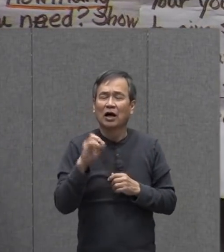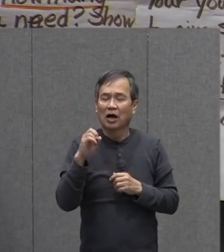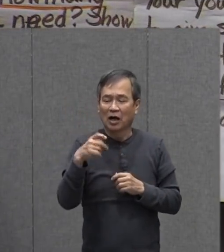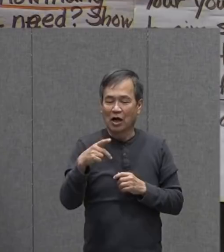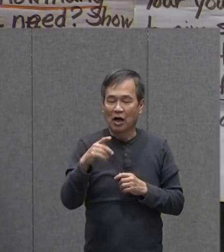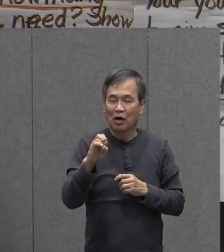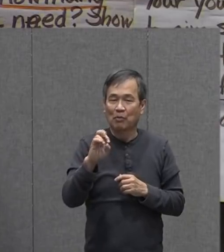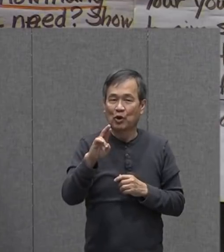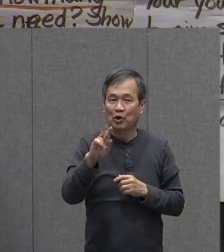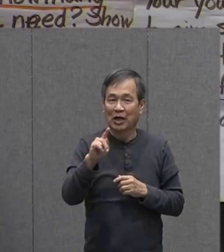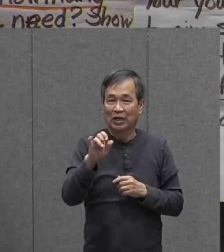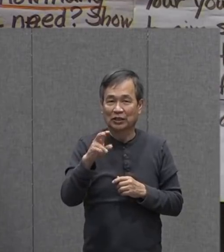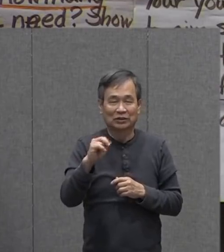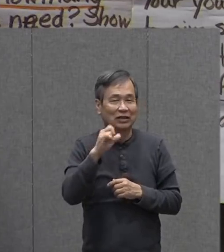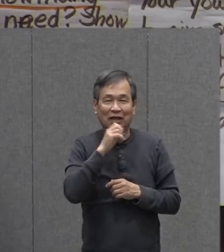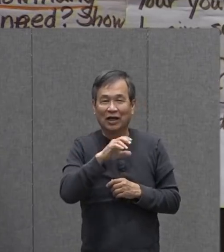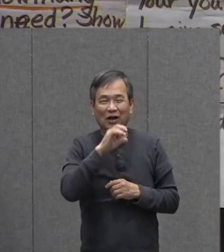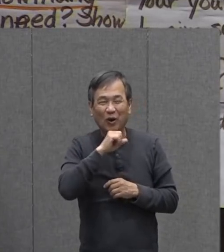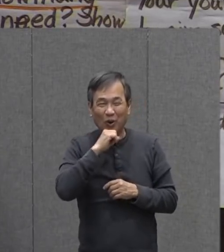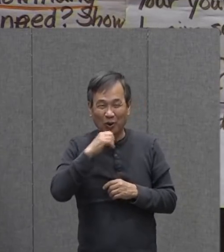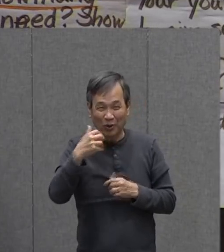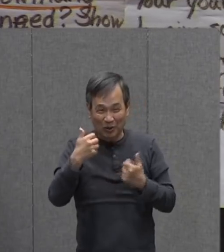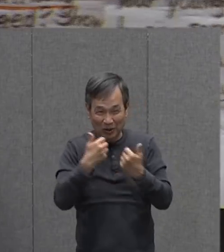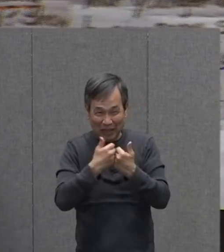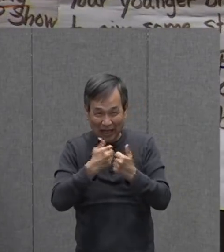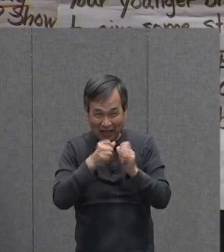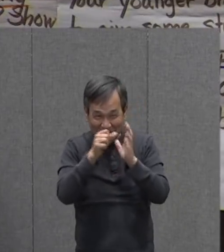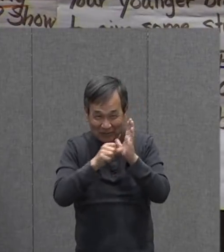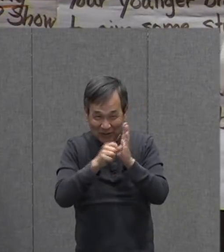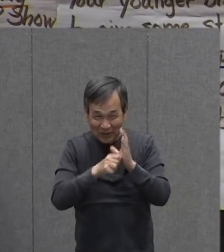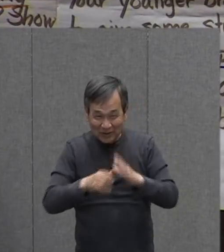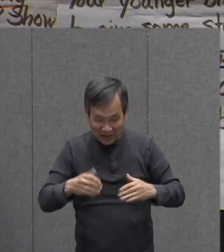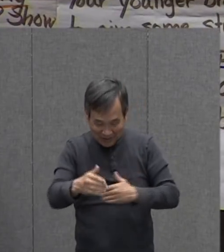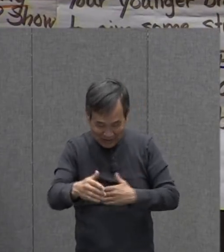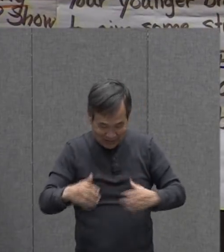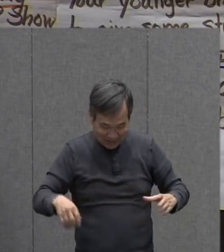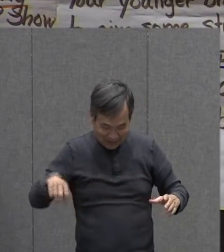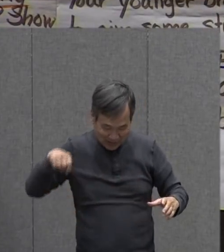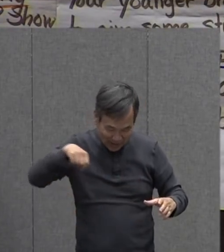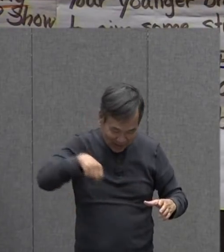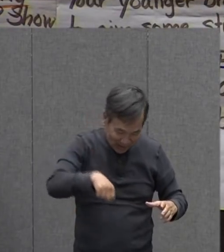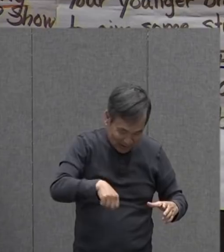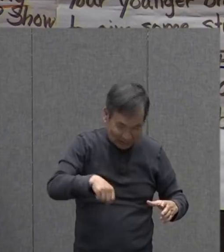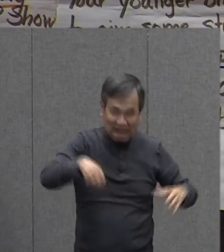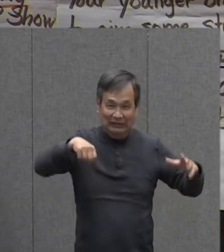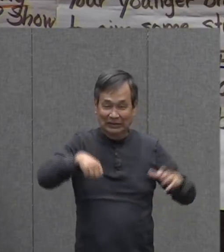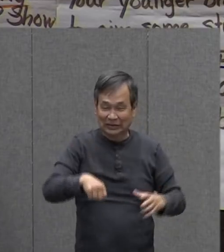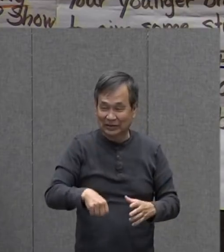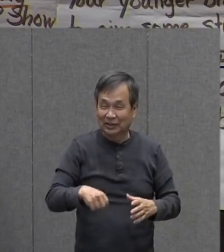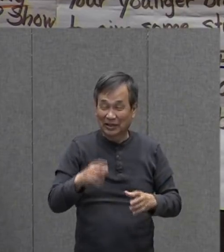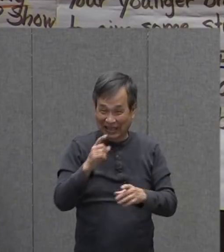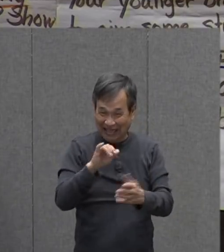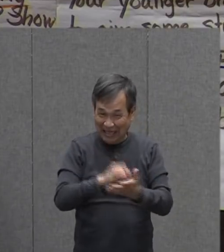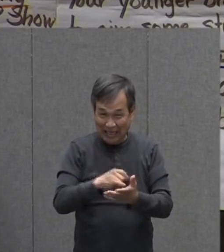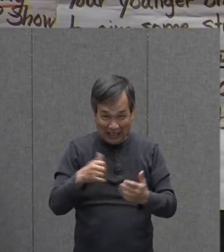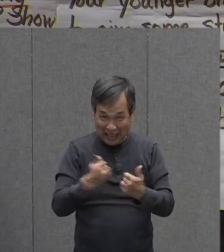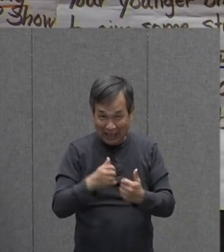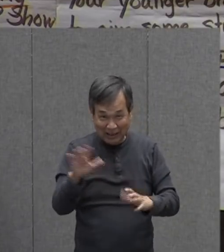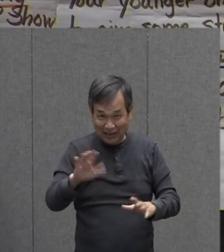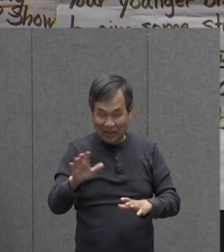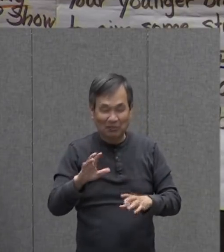that are on the pages at another time. Now, Miss Sears is going to talk a little bit more